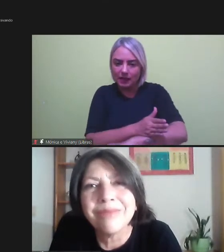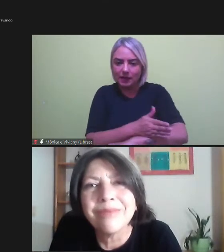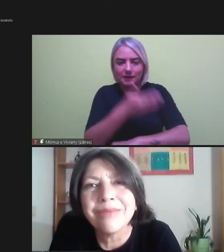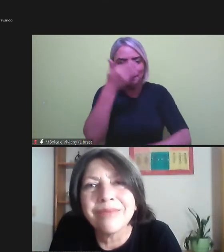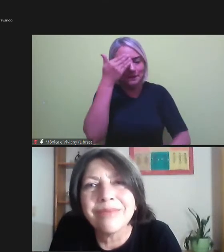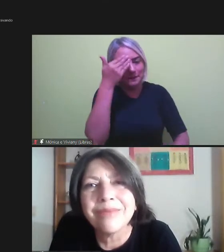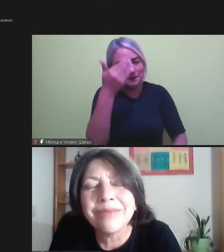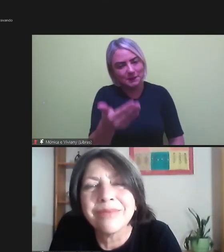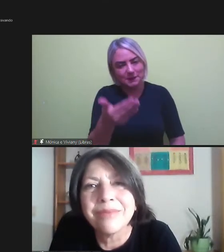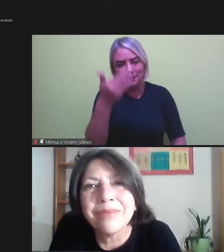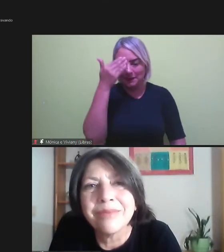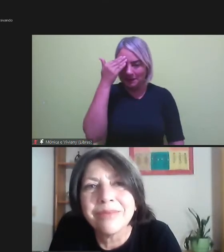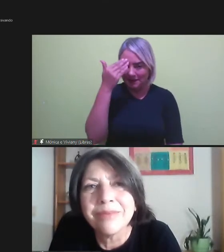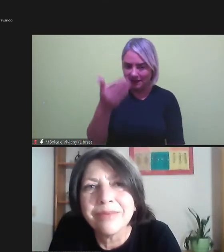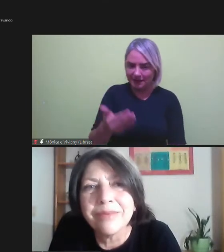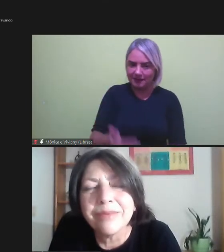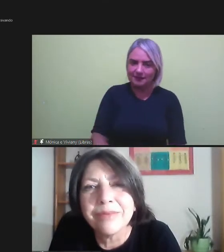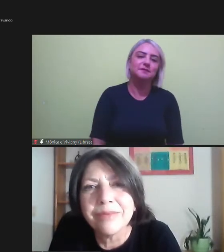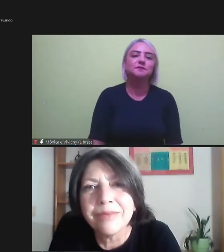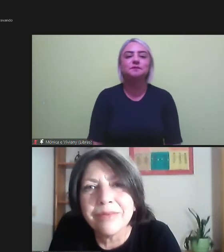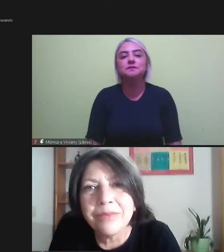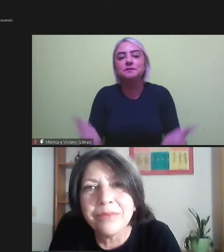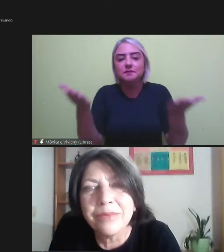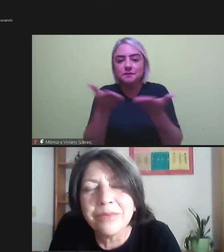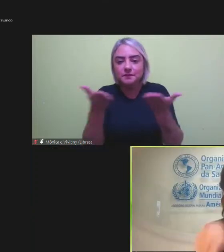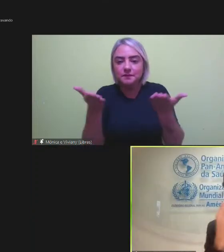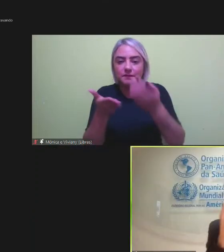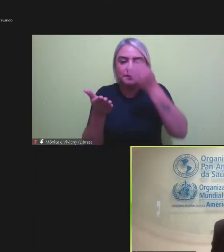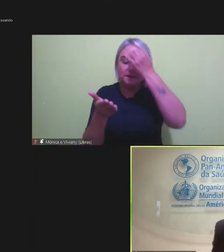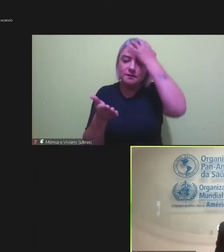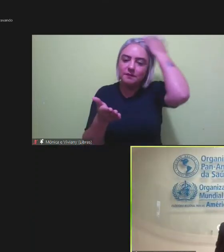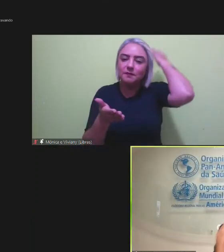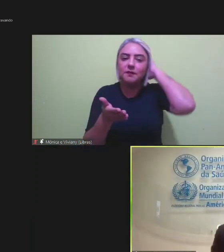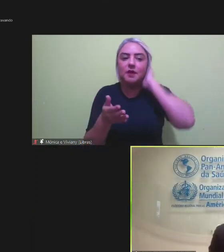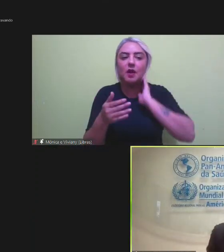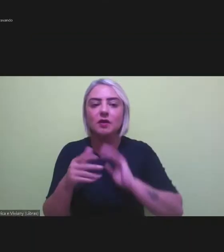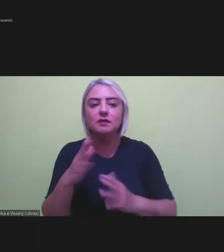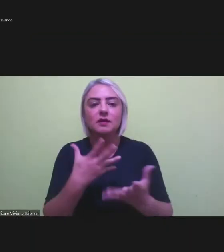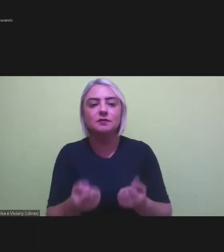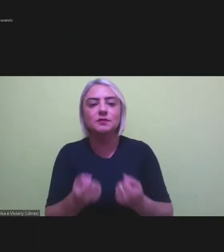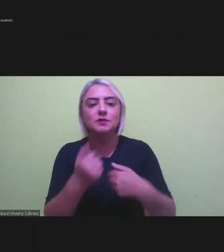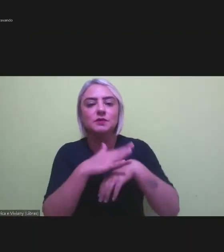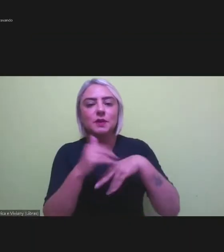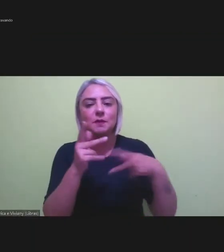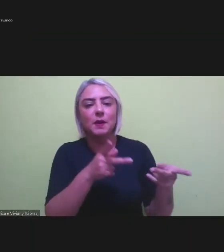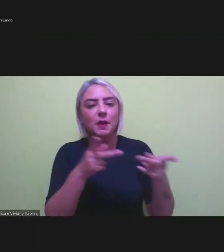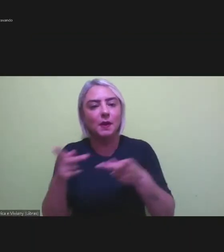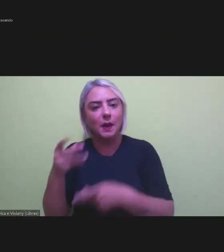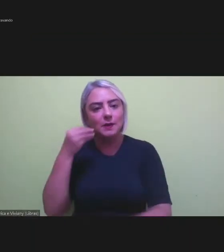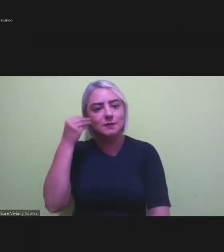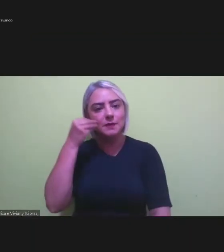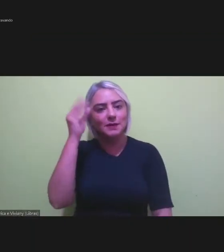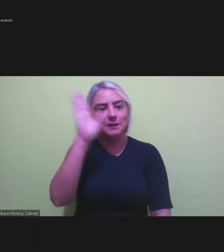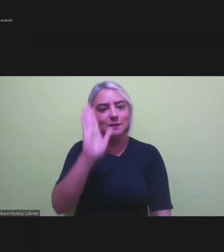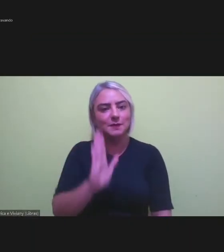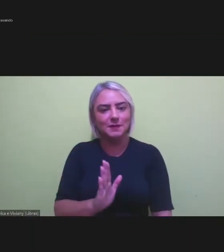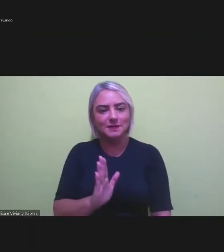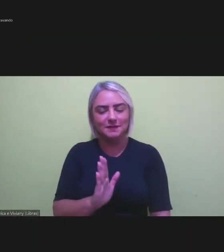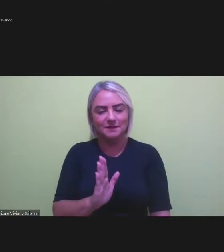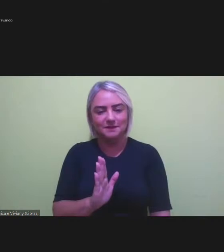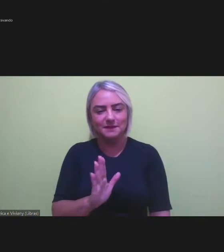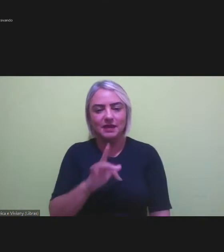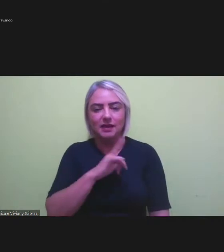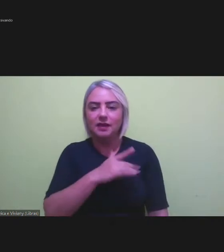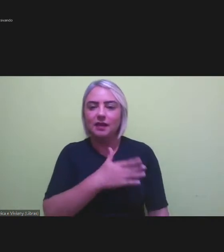the practice. Thank you very much. Now we are going to call the experience